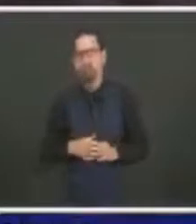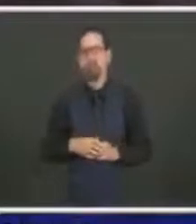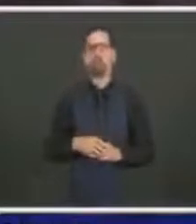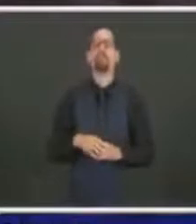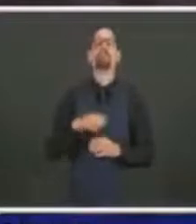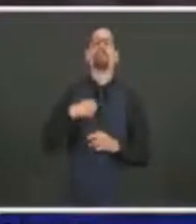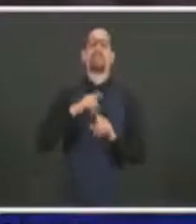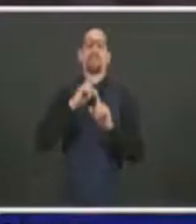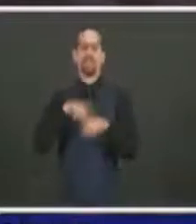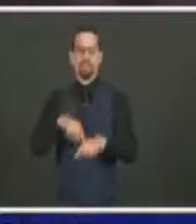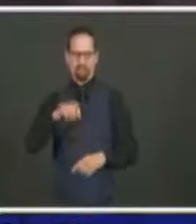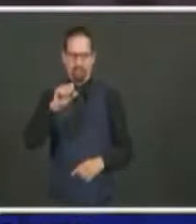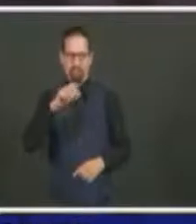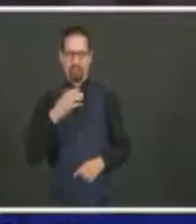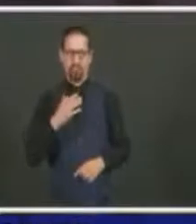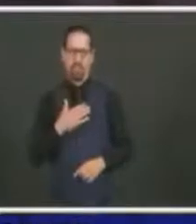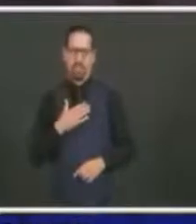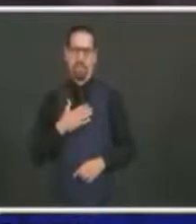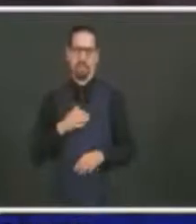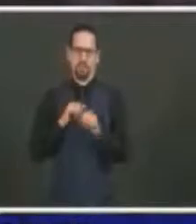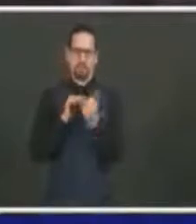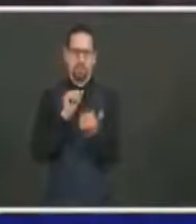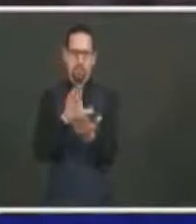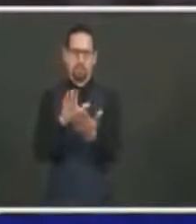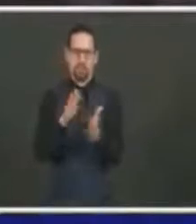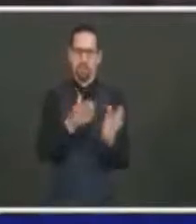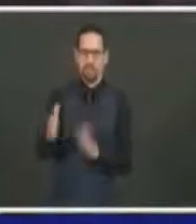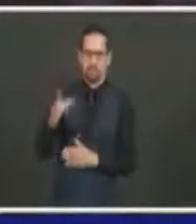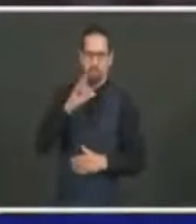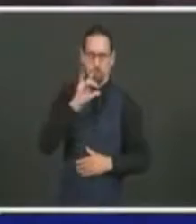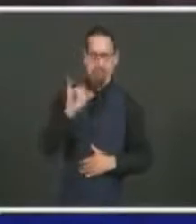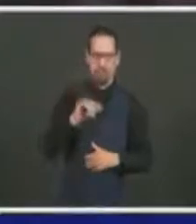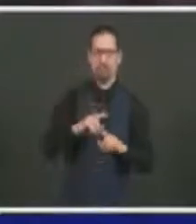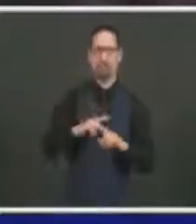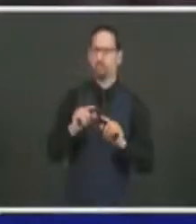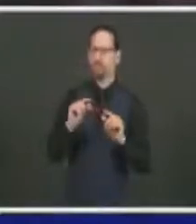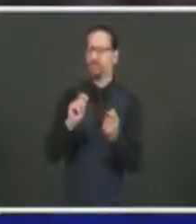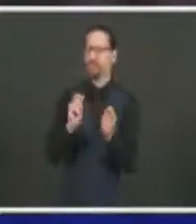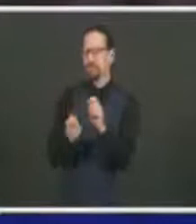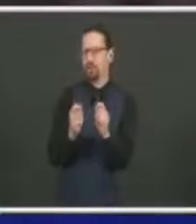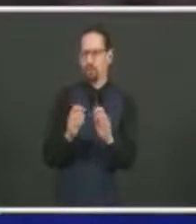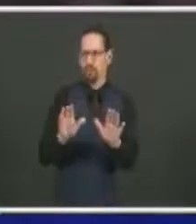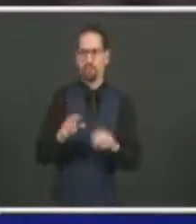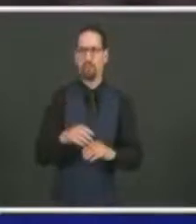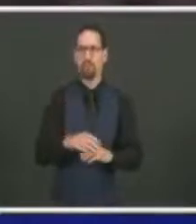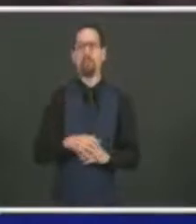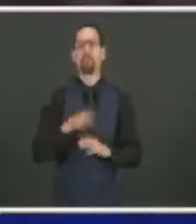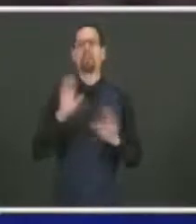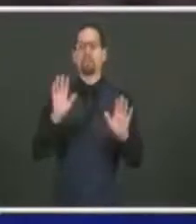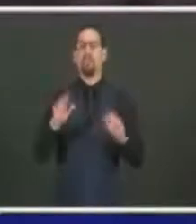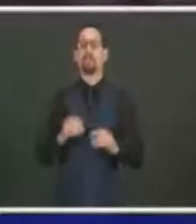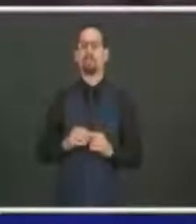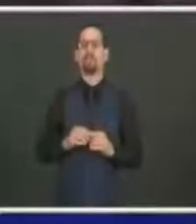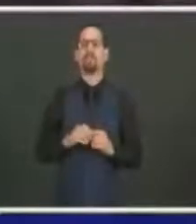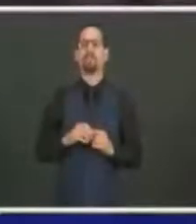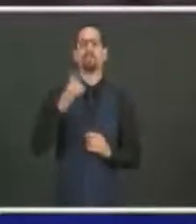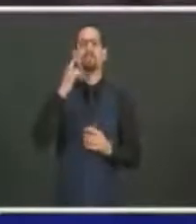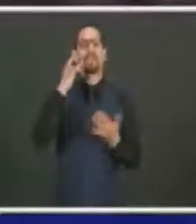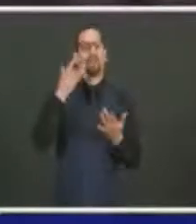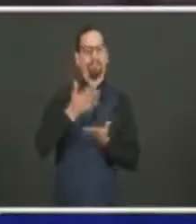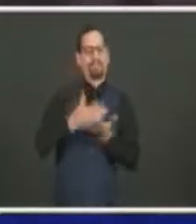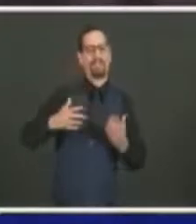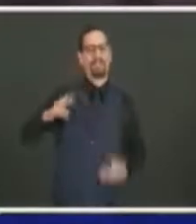governor's guidance. You've heard her articulate the general approach that we're taking as we enter phase 3, but so